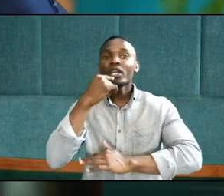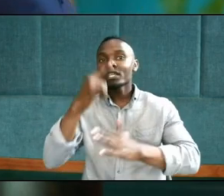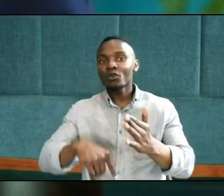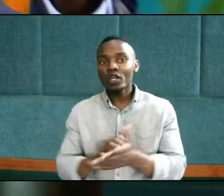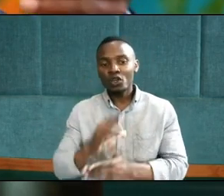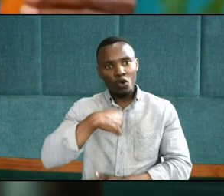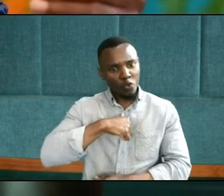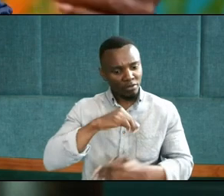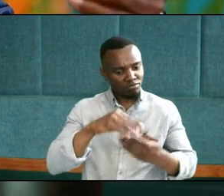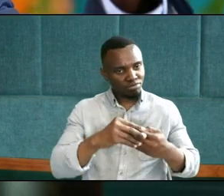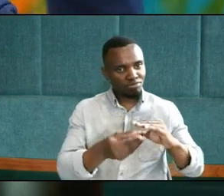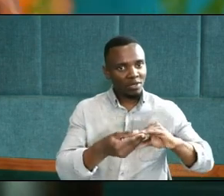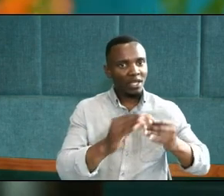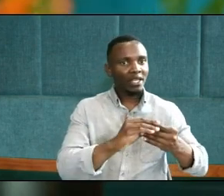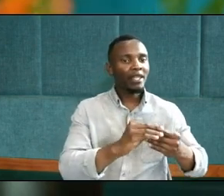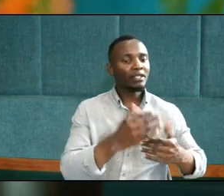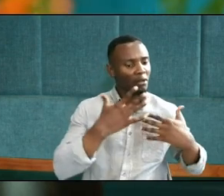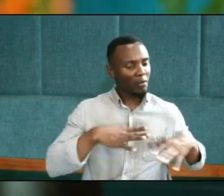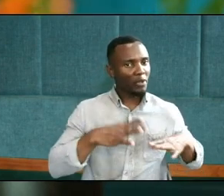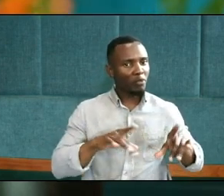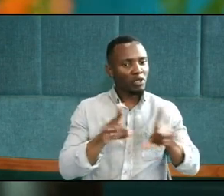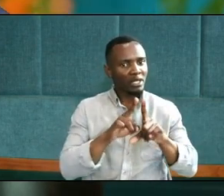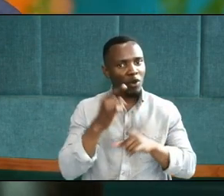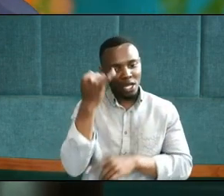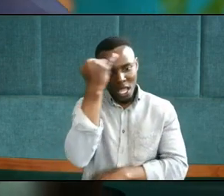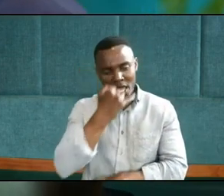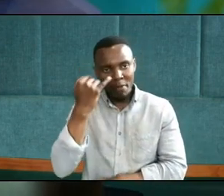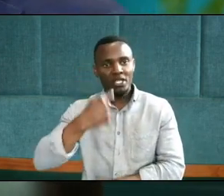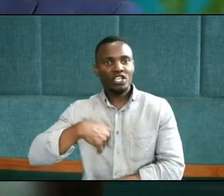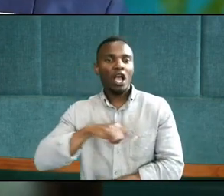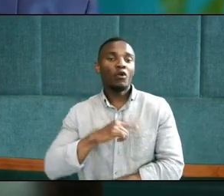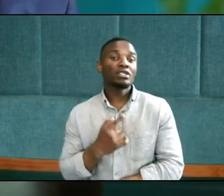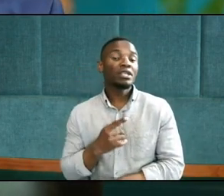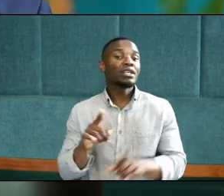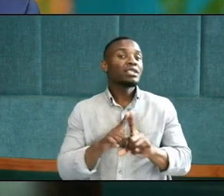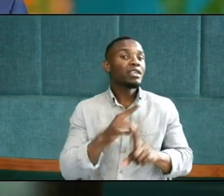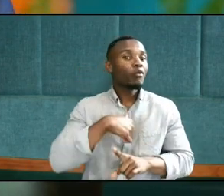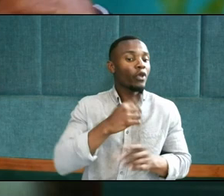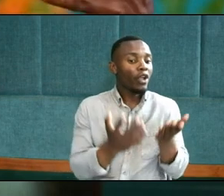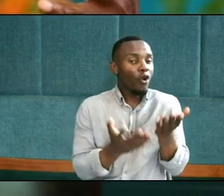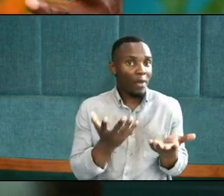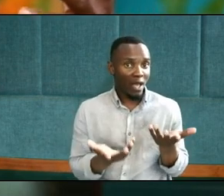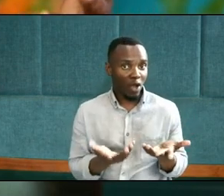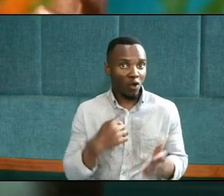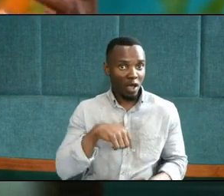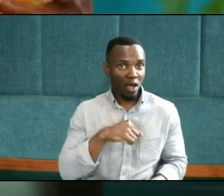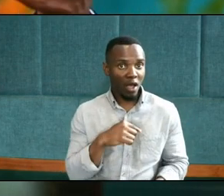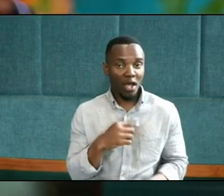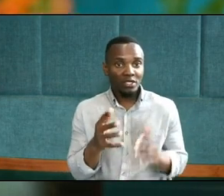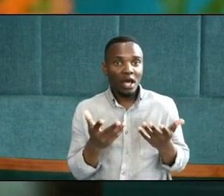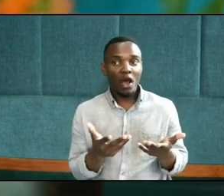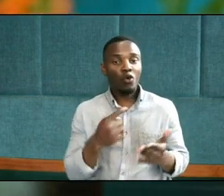our image, in our likeness. One of the ways we are like God is that we